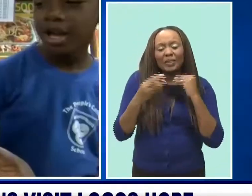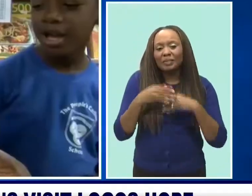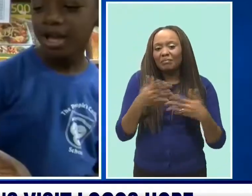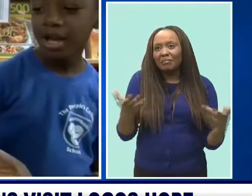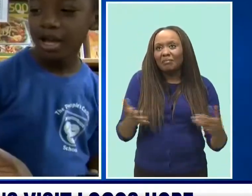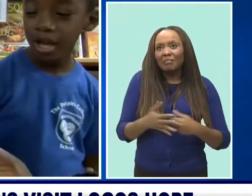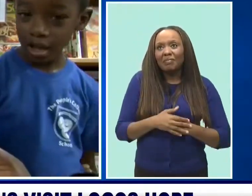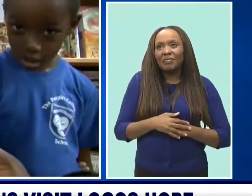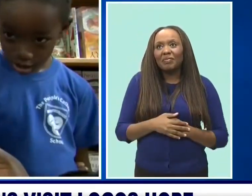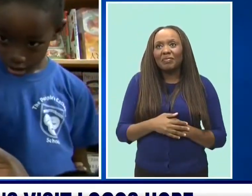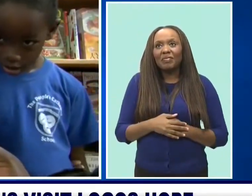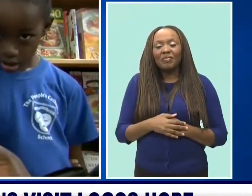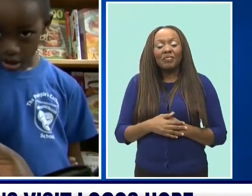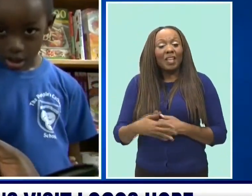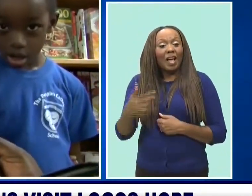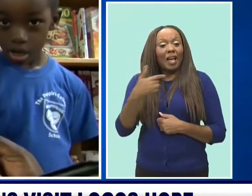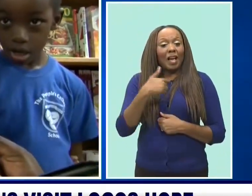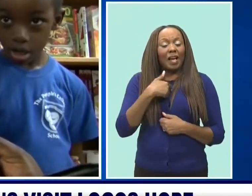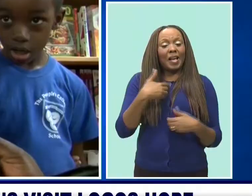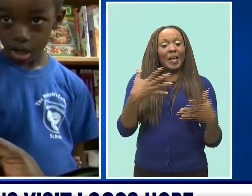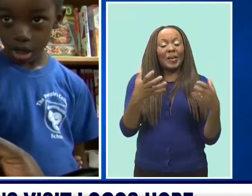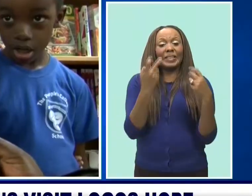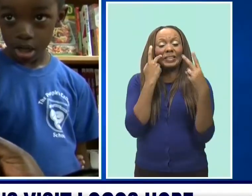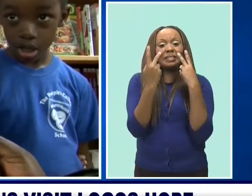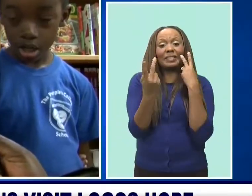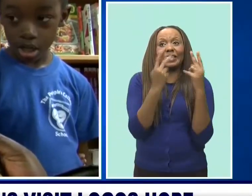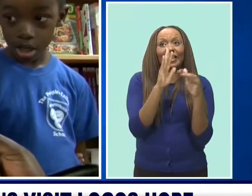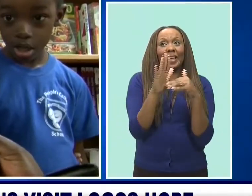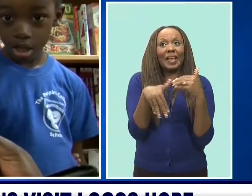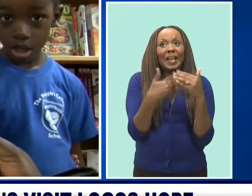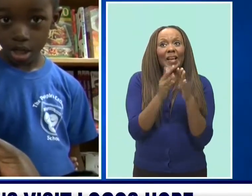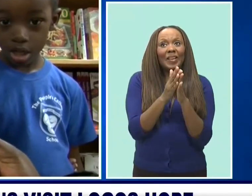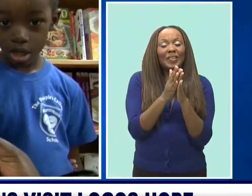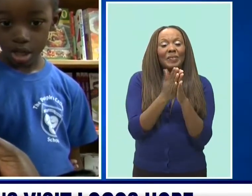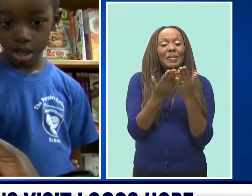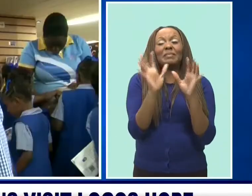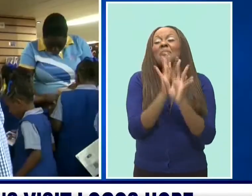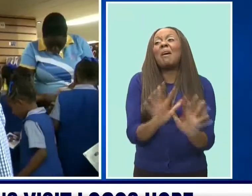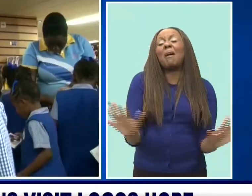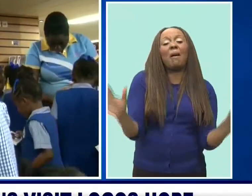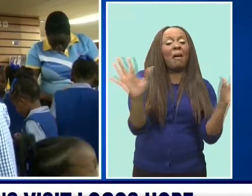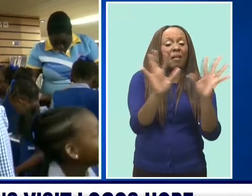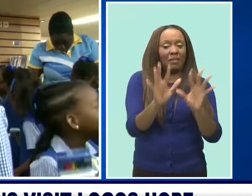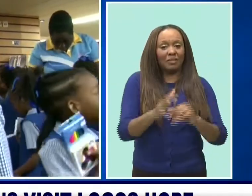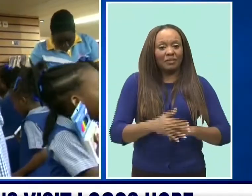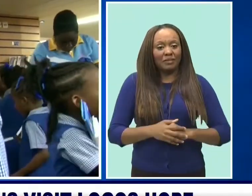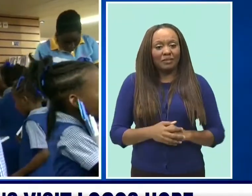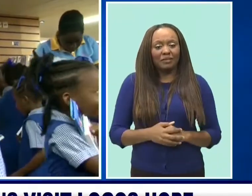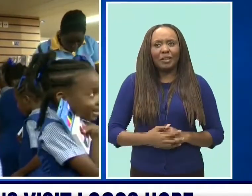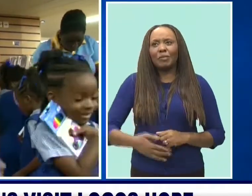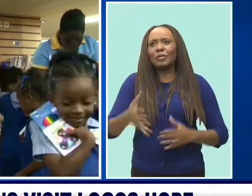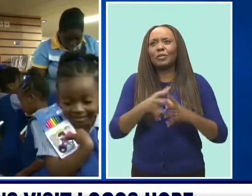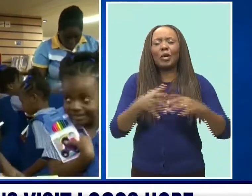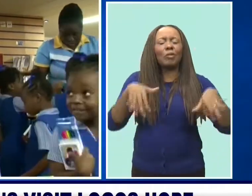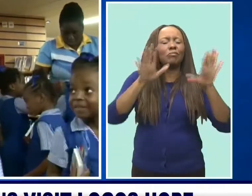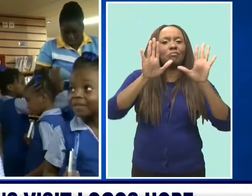fair. I would like to see all of these books in this boat. It was so great.